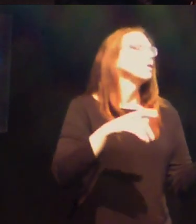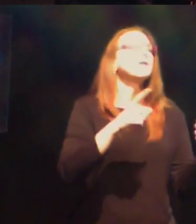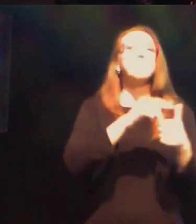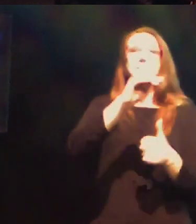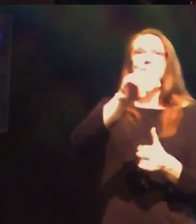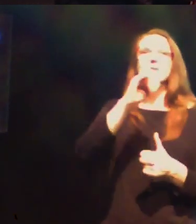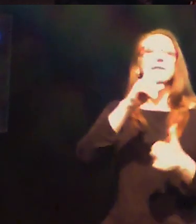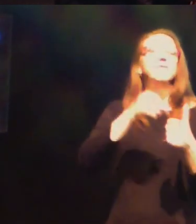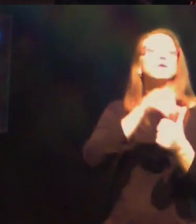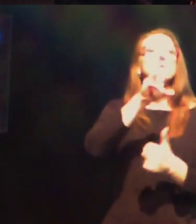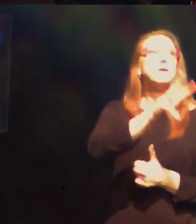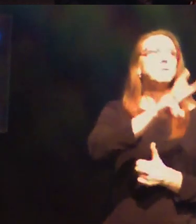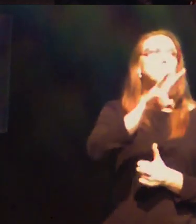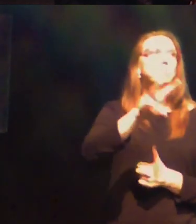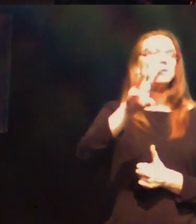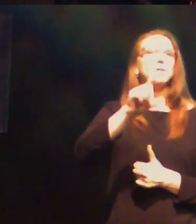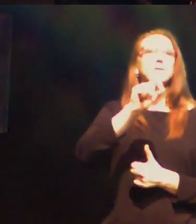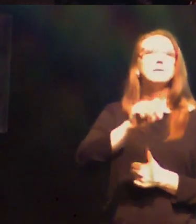go to our website,